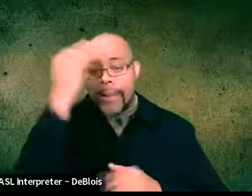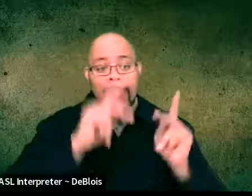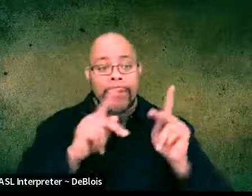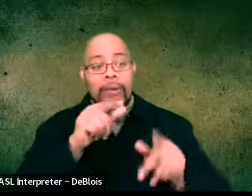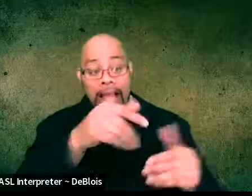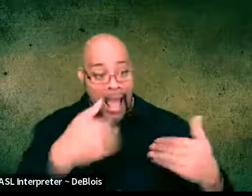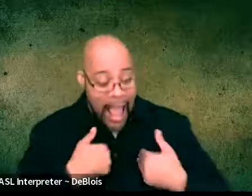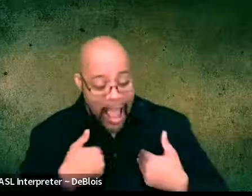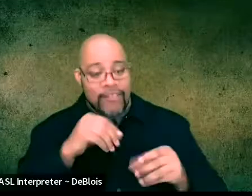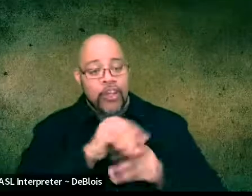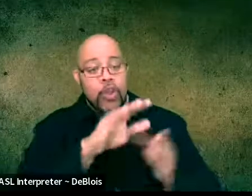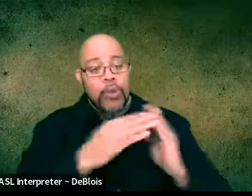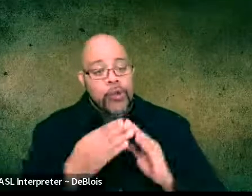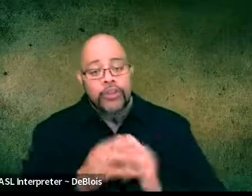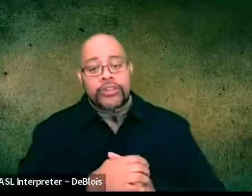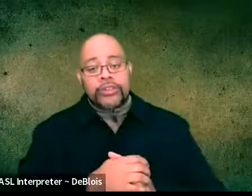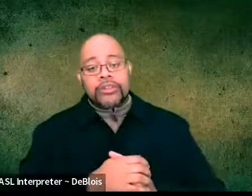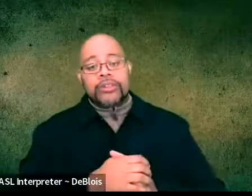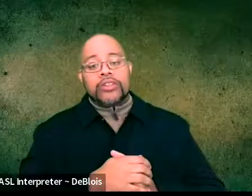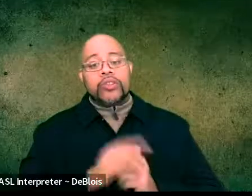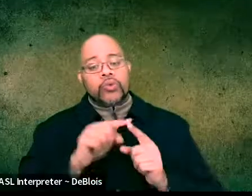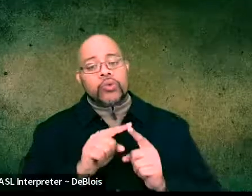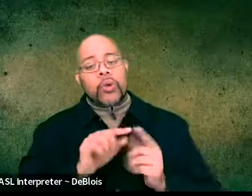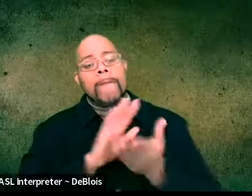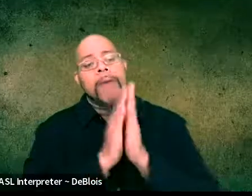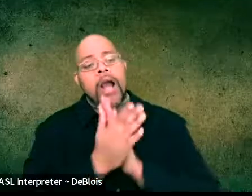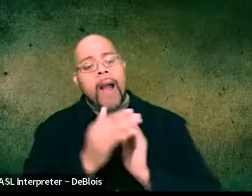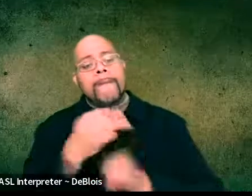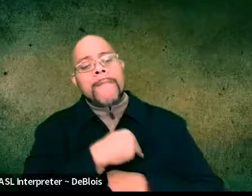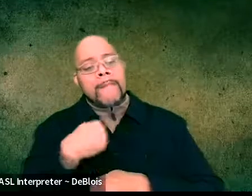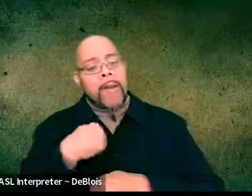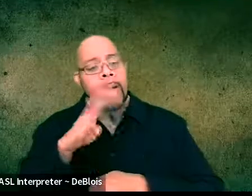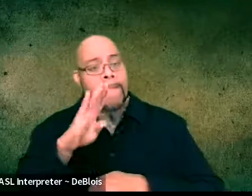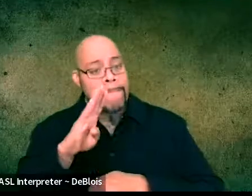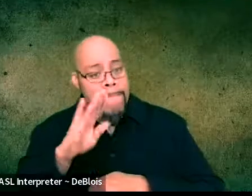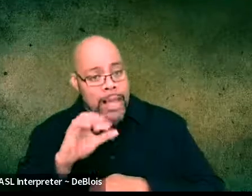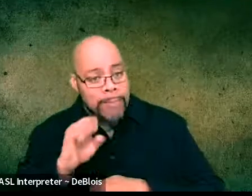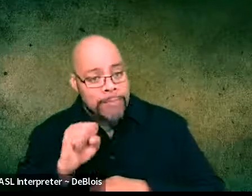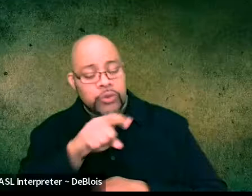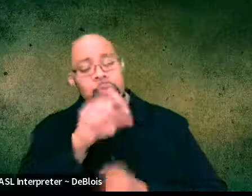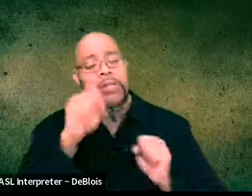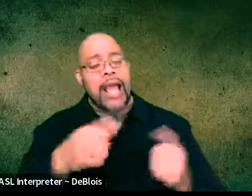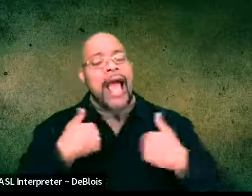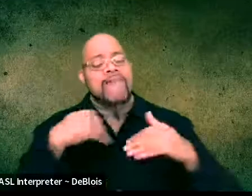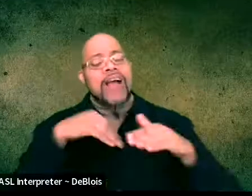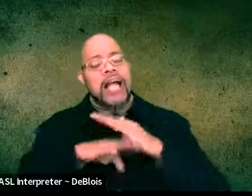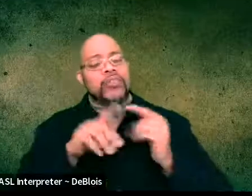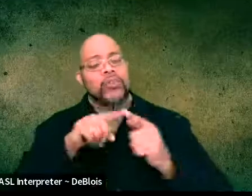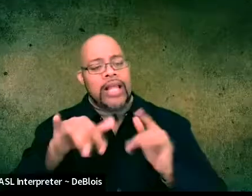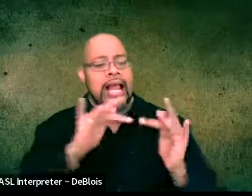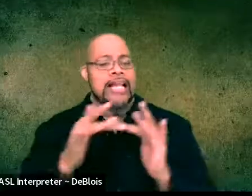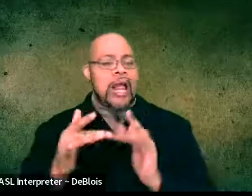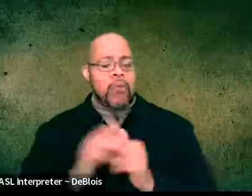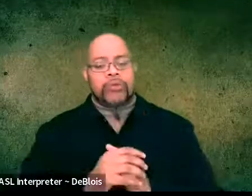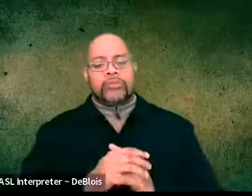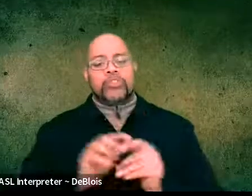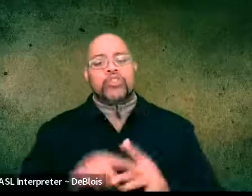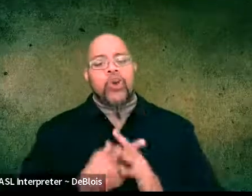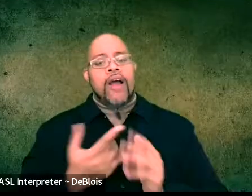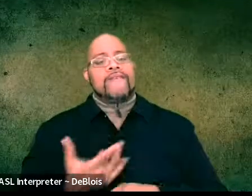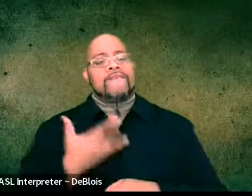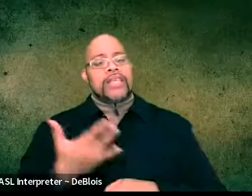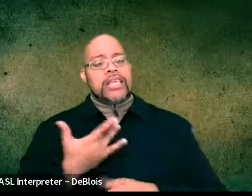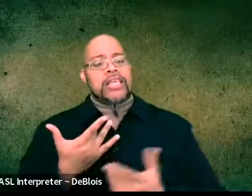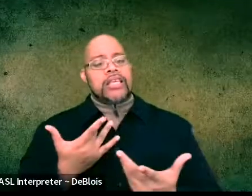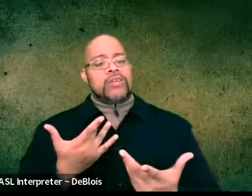they do have in their community be to become a BIMS member so you all can have access to this network and start to feel